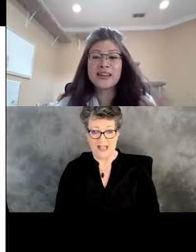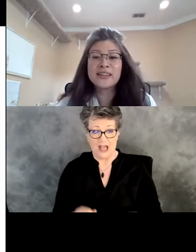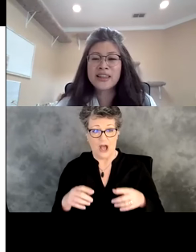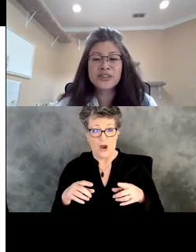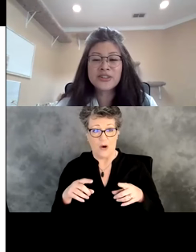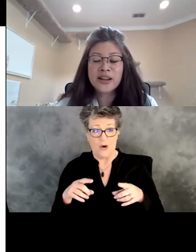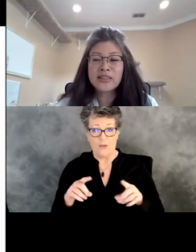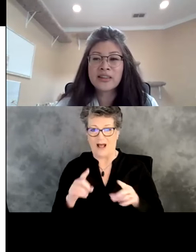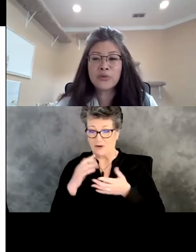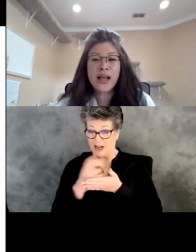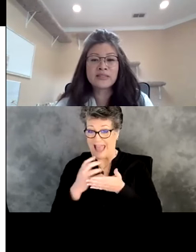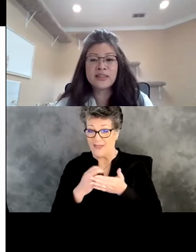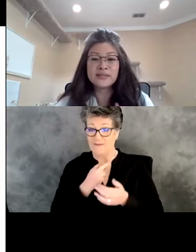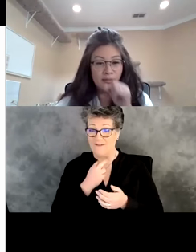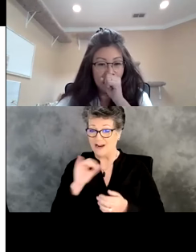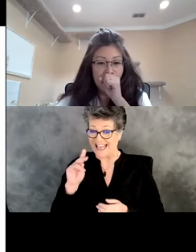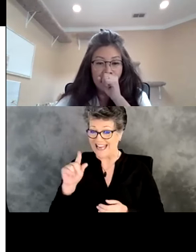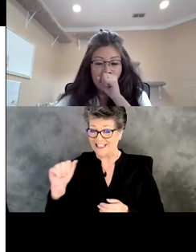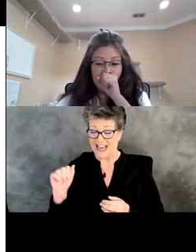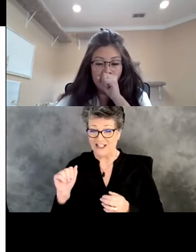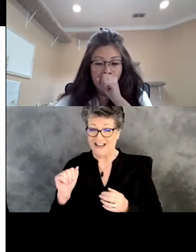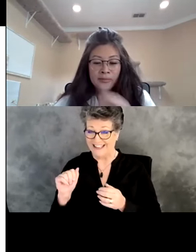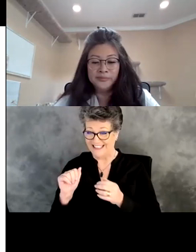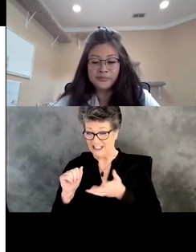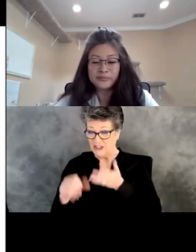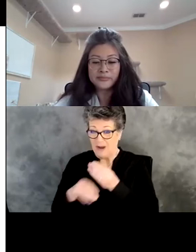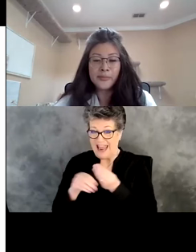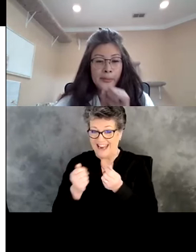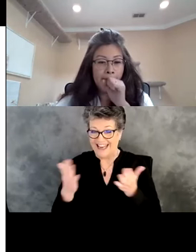gather my voice, Anastasia, is there anything that you would add to these?